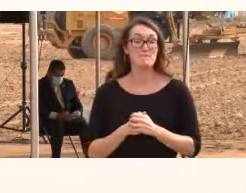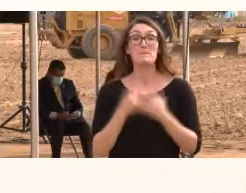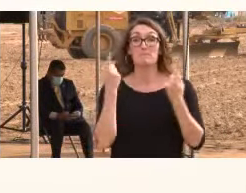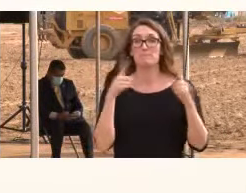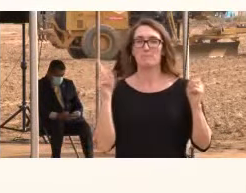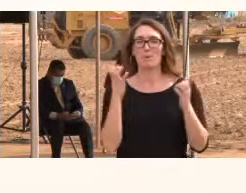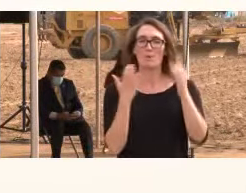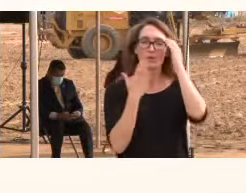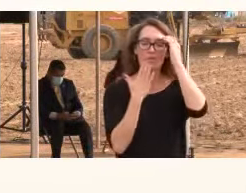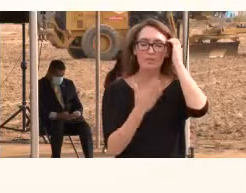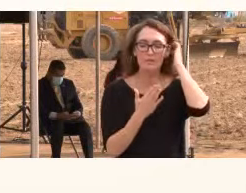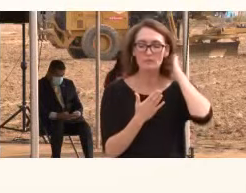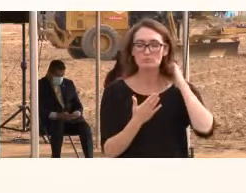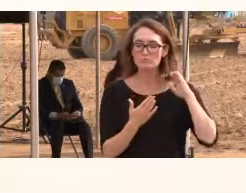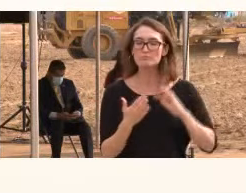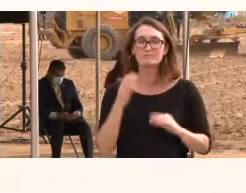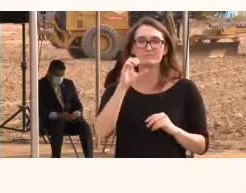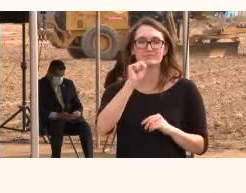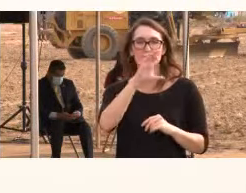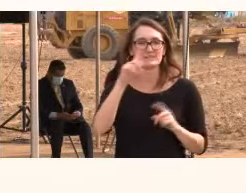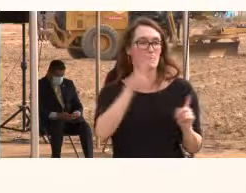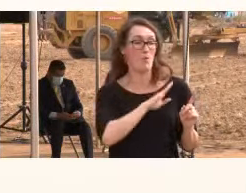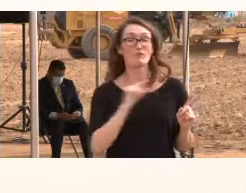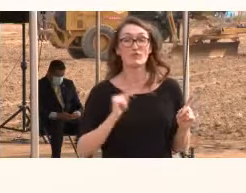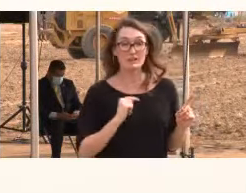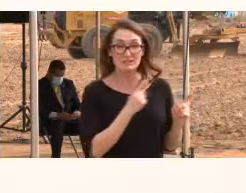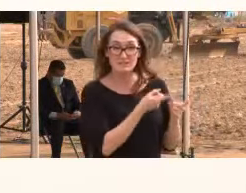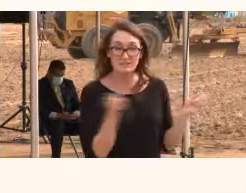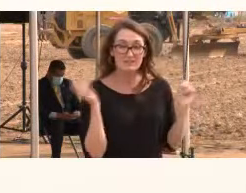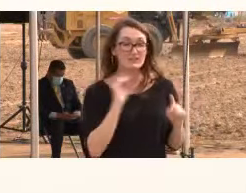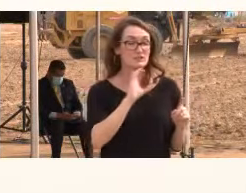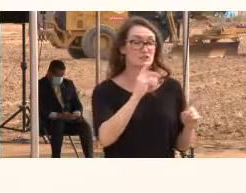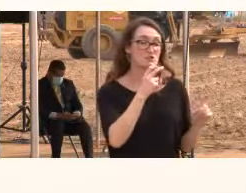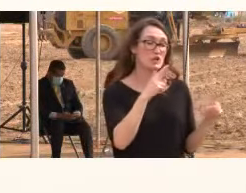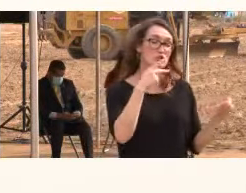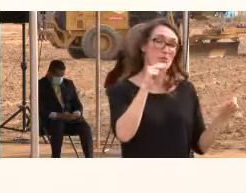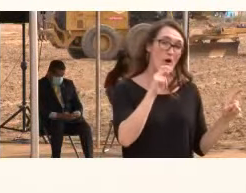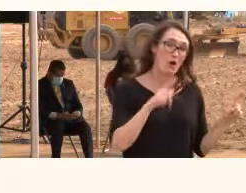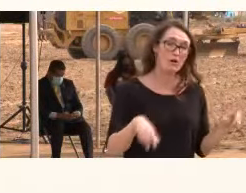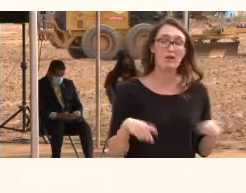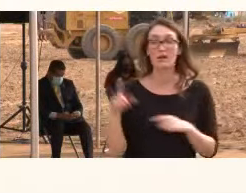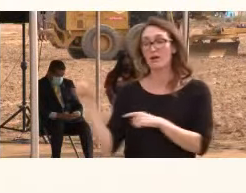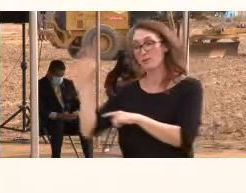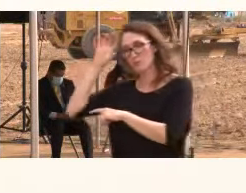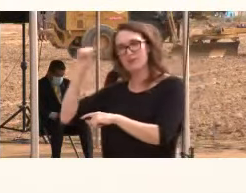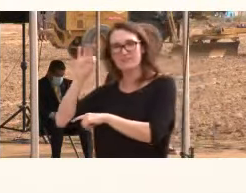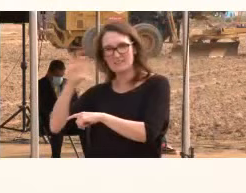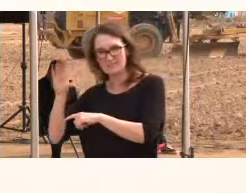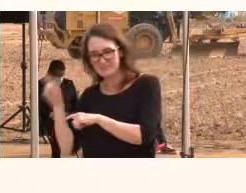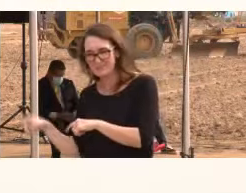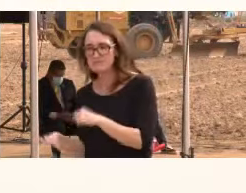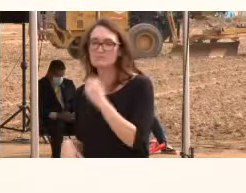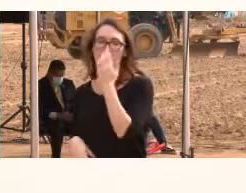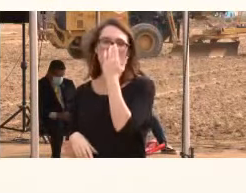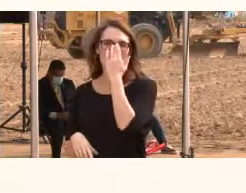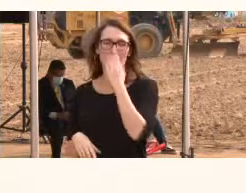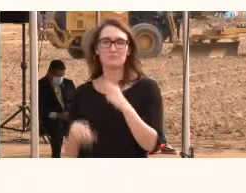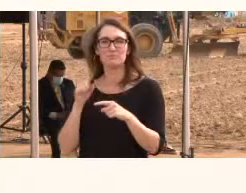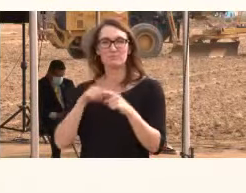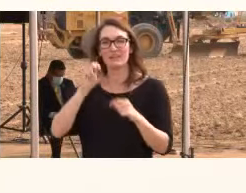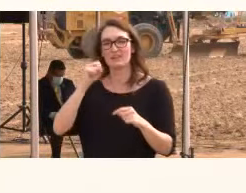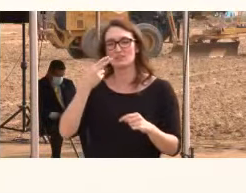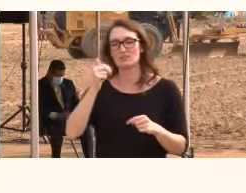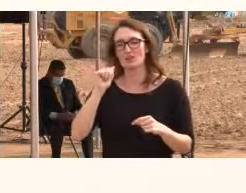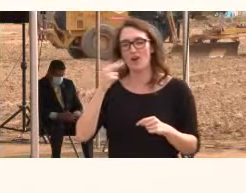thank the State Center trustees, Chancellor Parnell, Dr. Goldsmith, and the